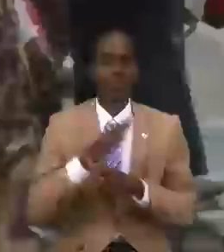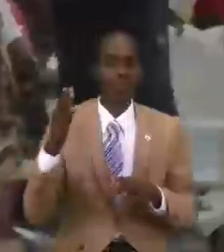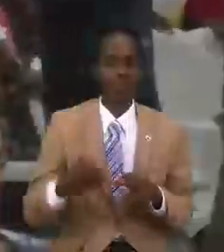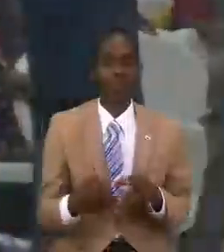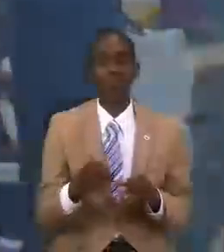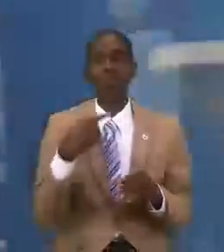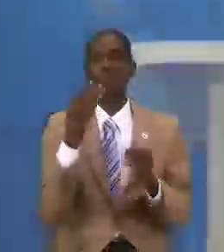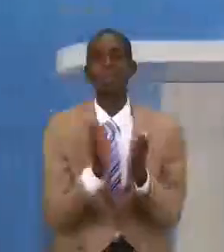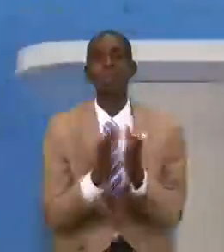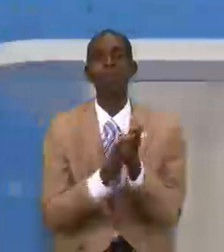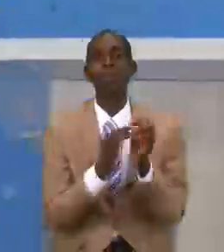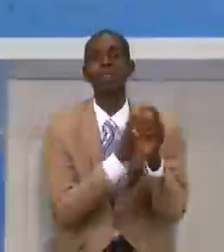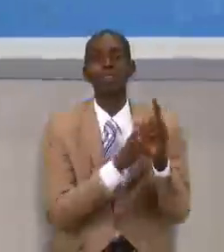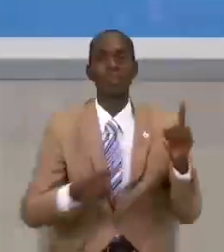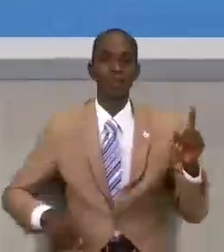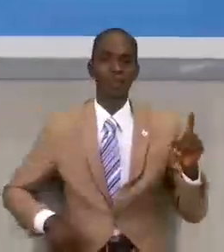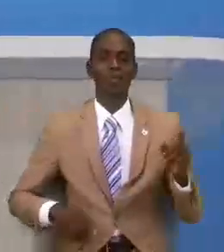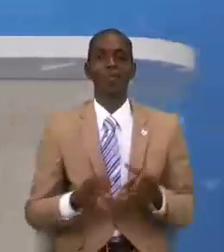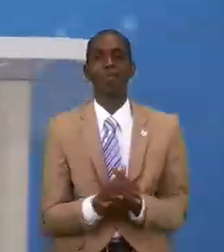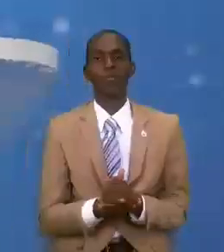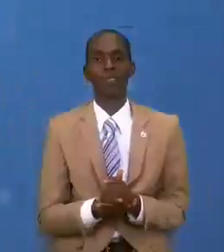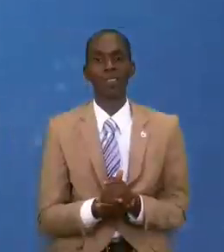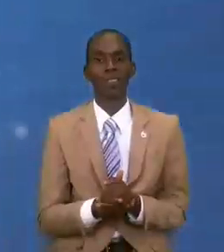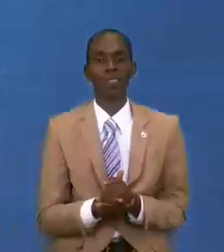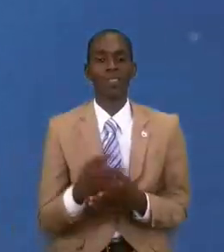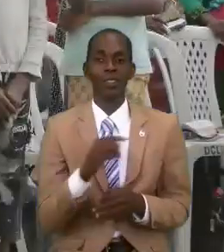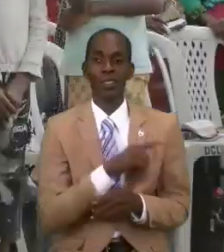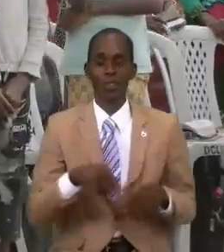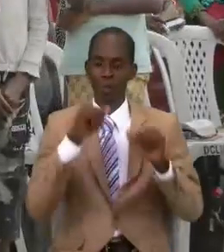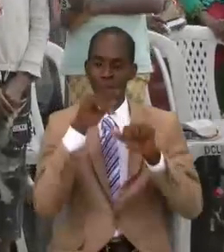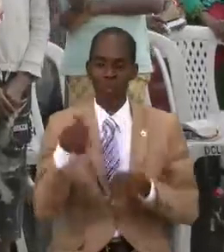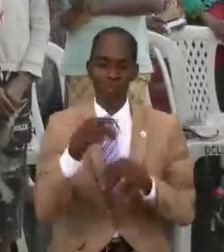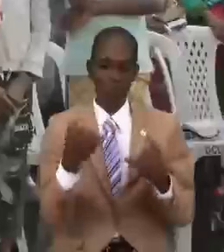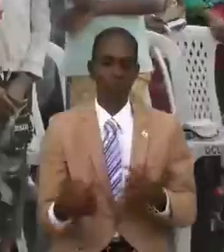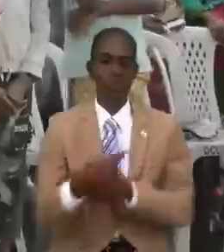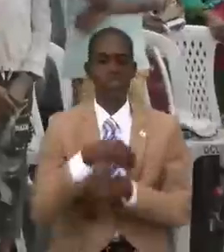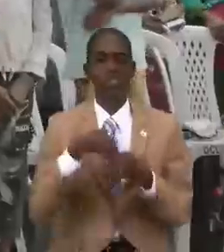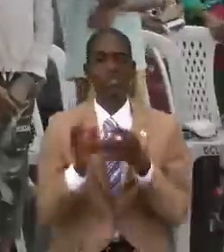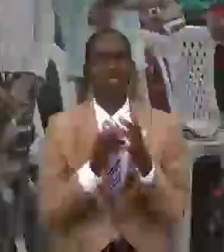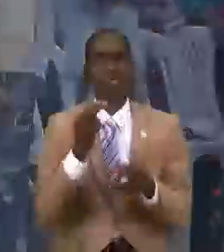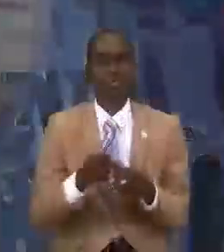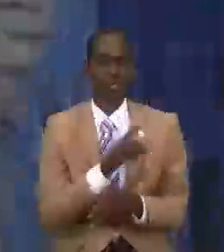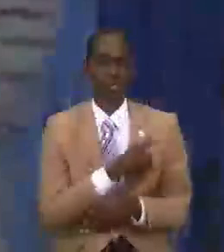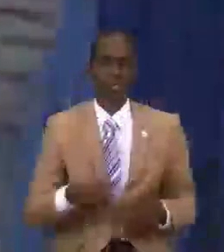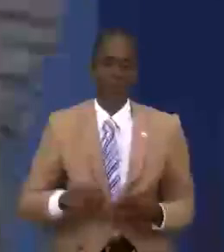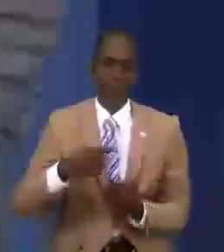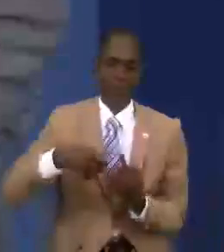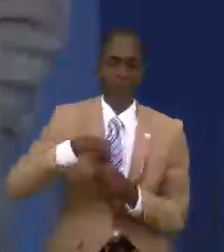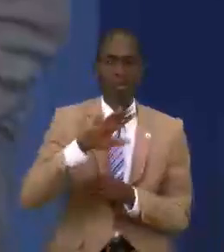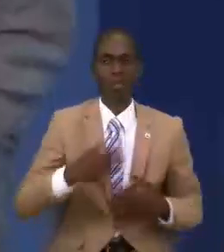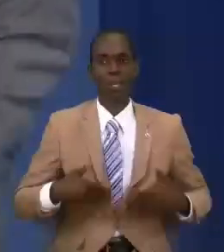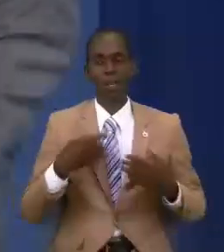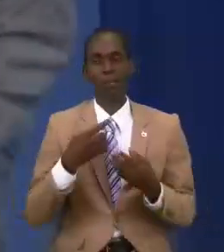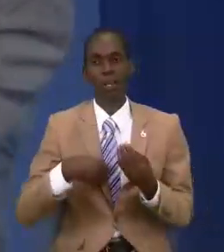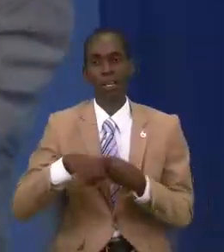The Lord bless you today. The Lord turn your life around, and the Lord make his covenant to